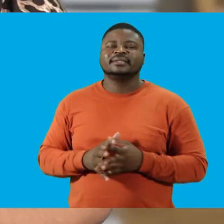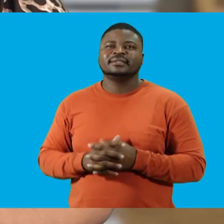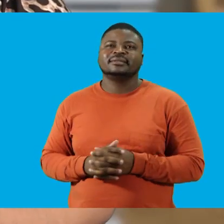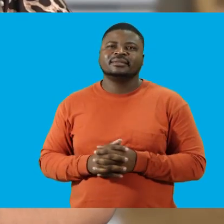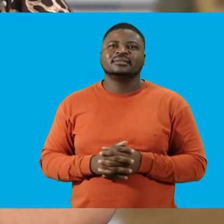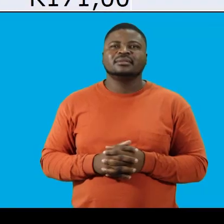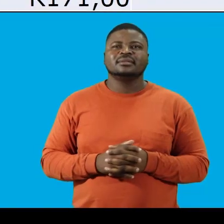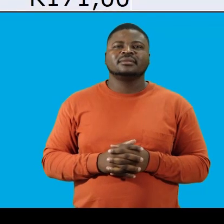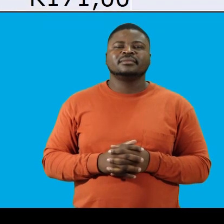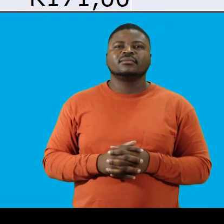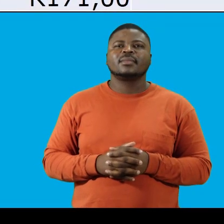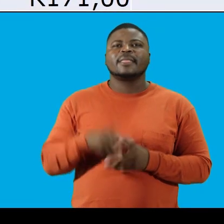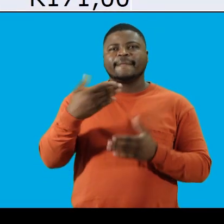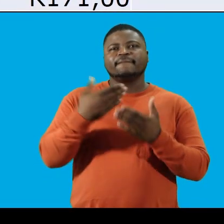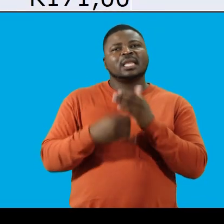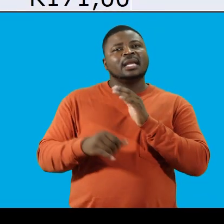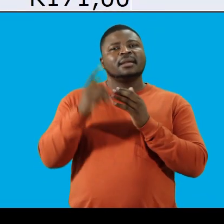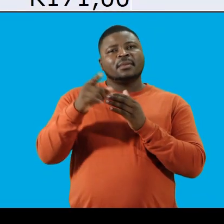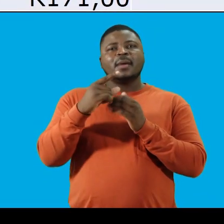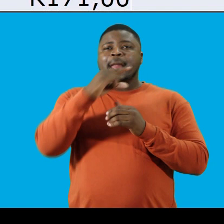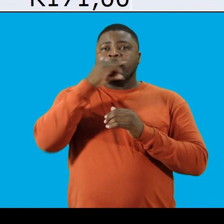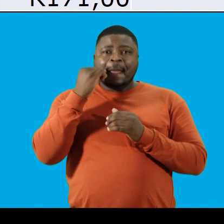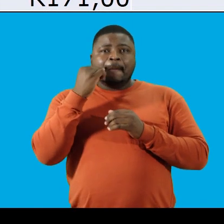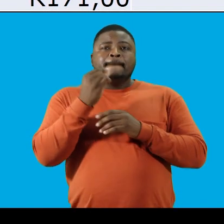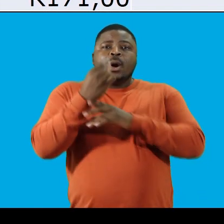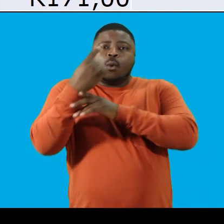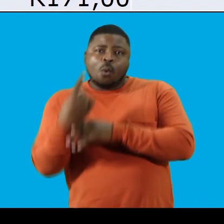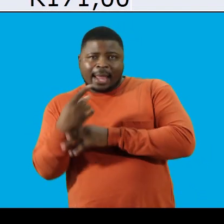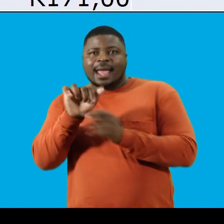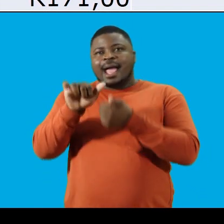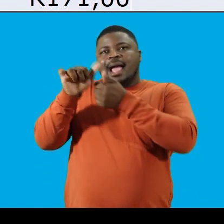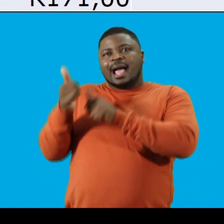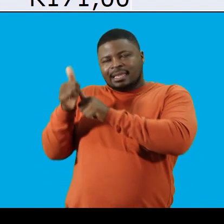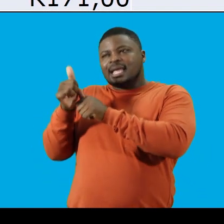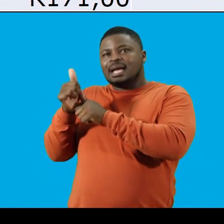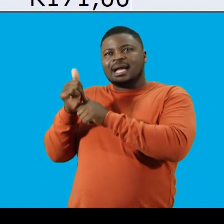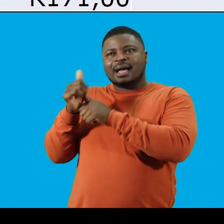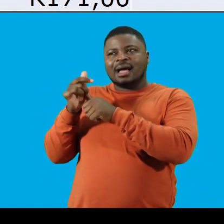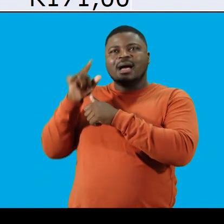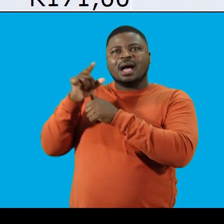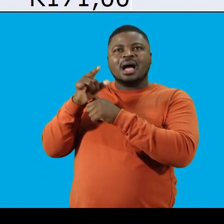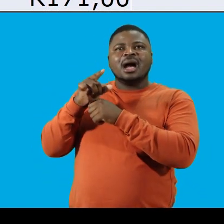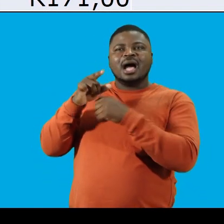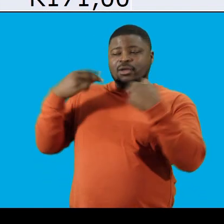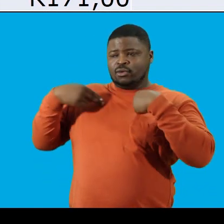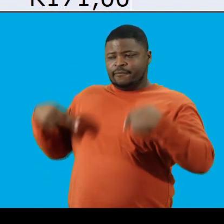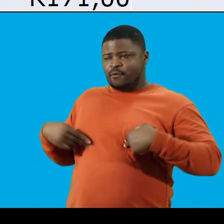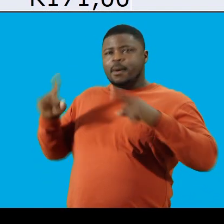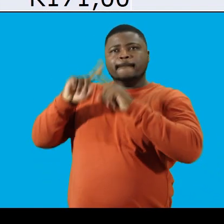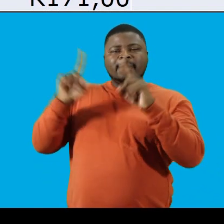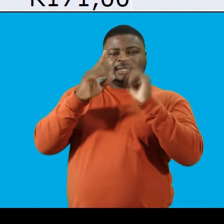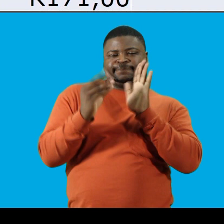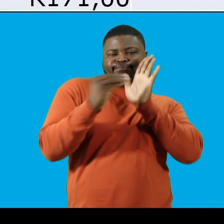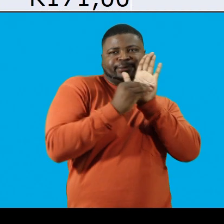then name one other item not listed in the table. So the